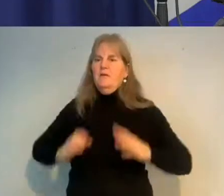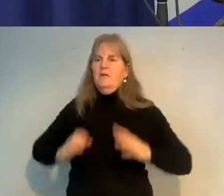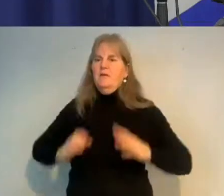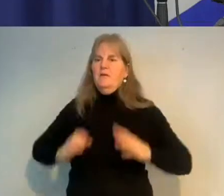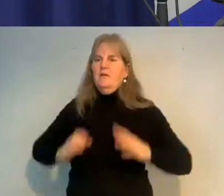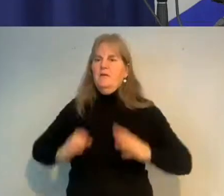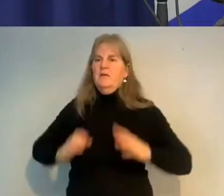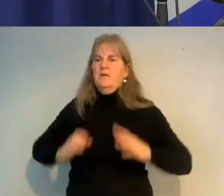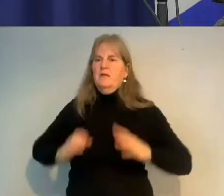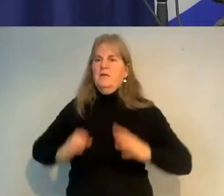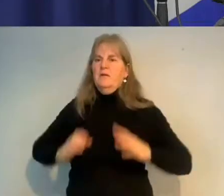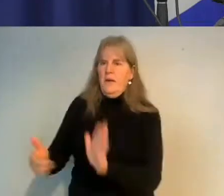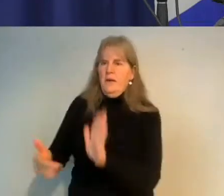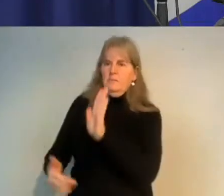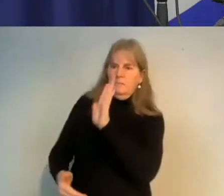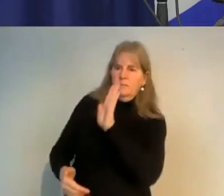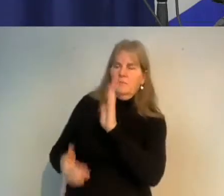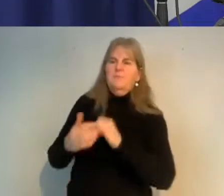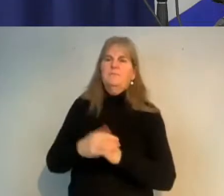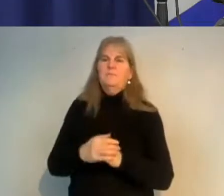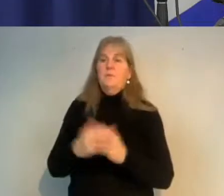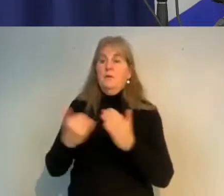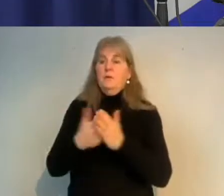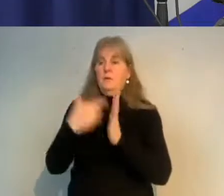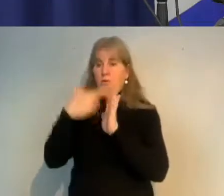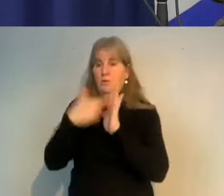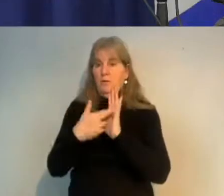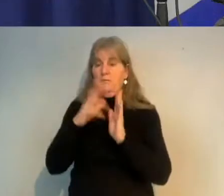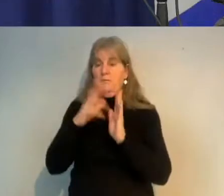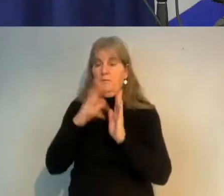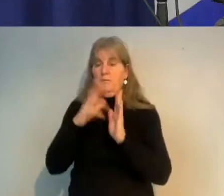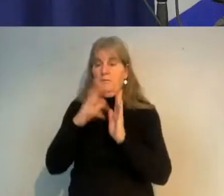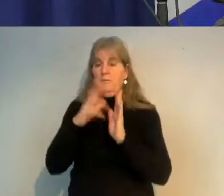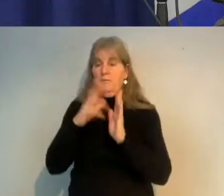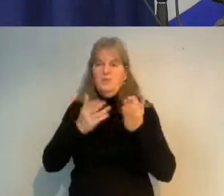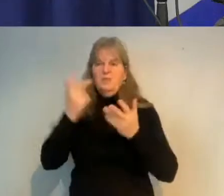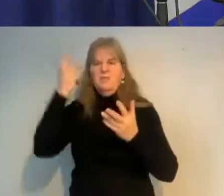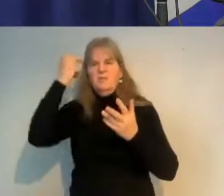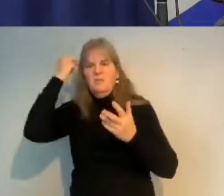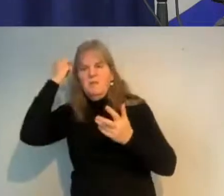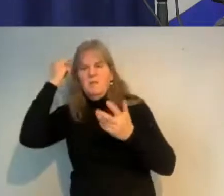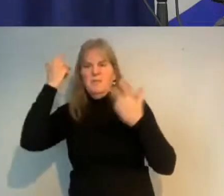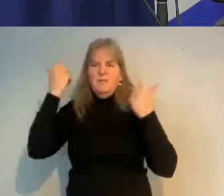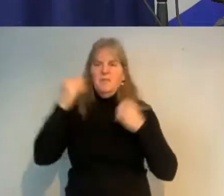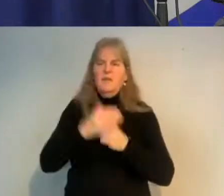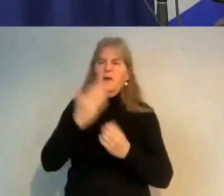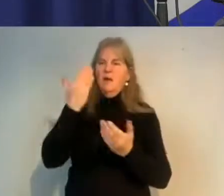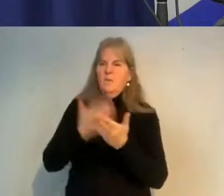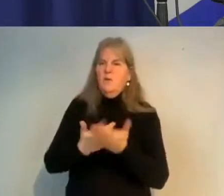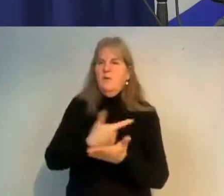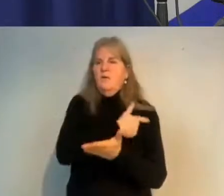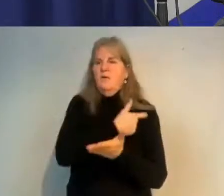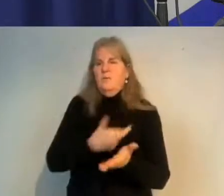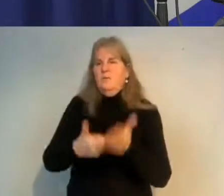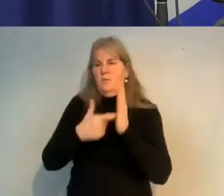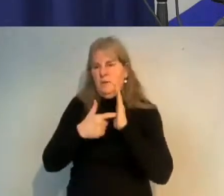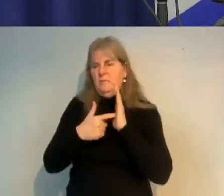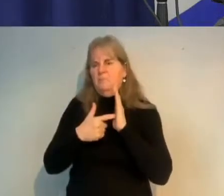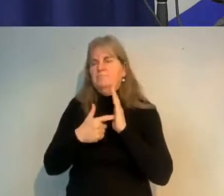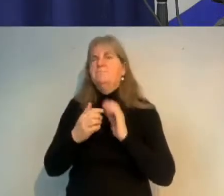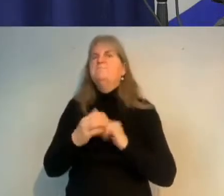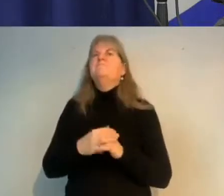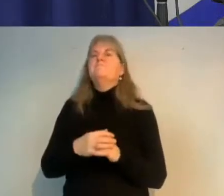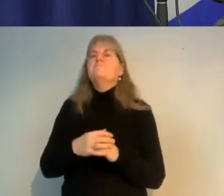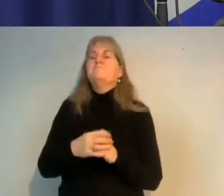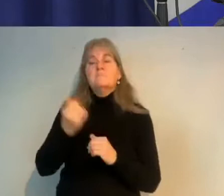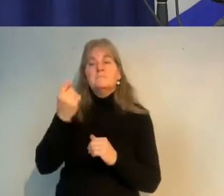There are new restrictions on personal services. Proof of vaccination is now required, except for children